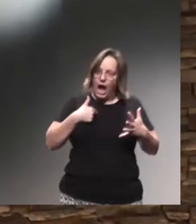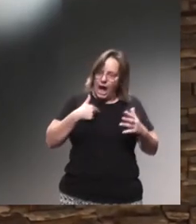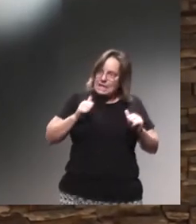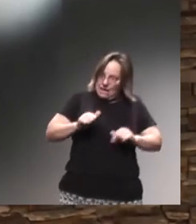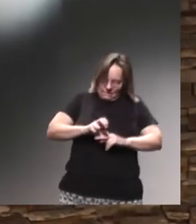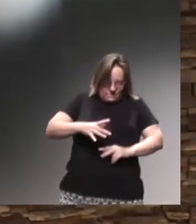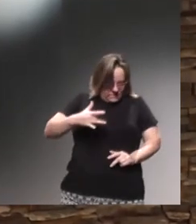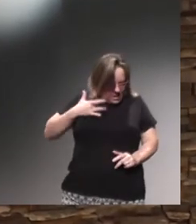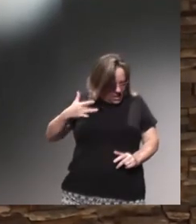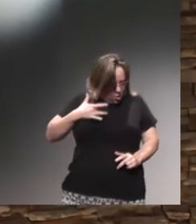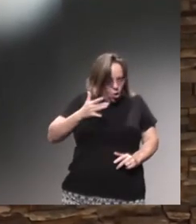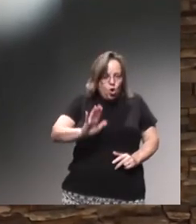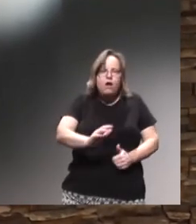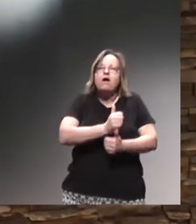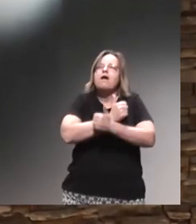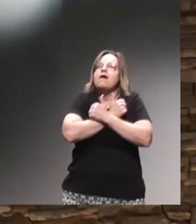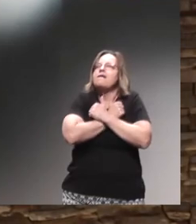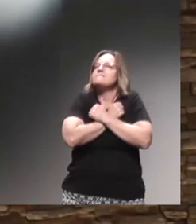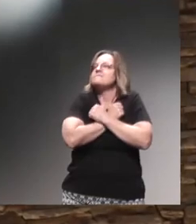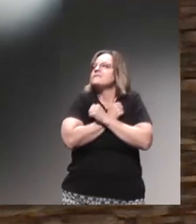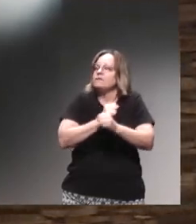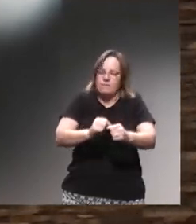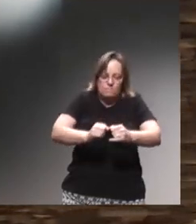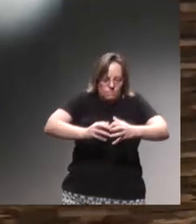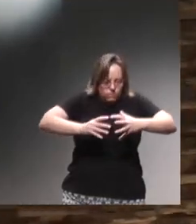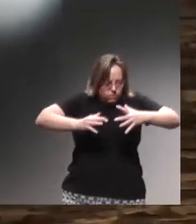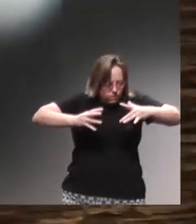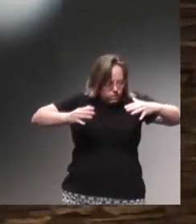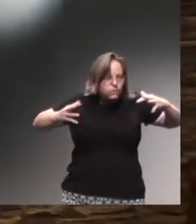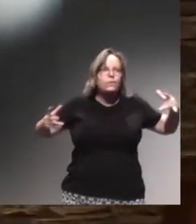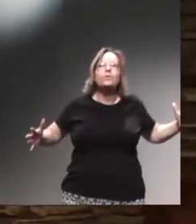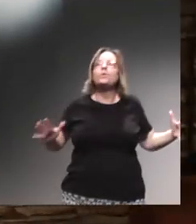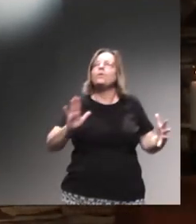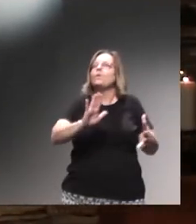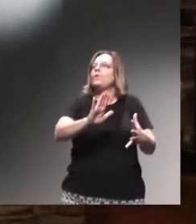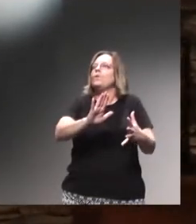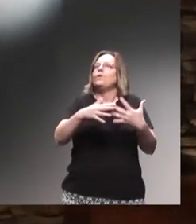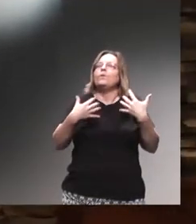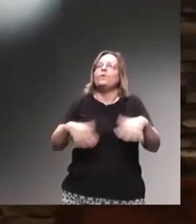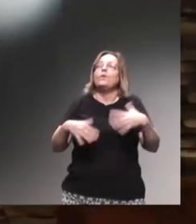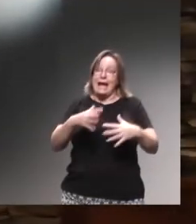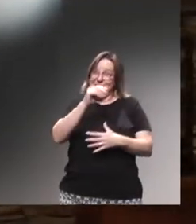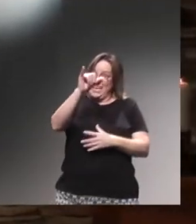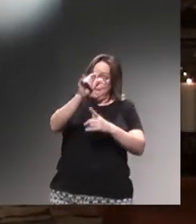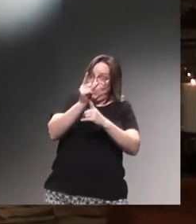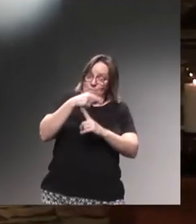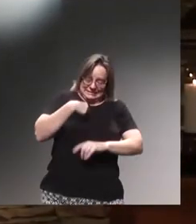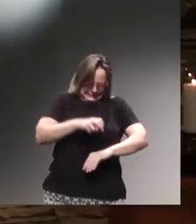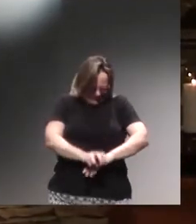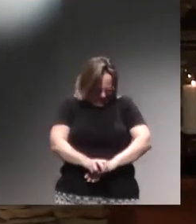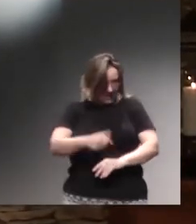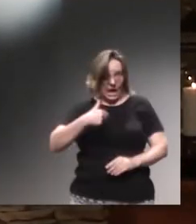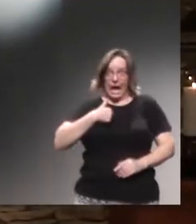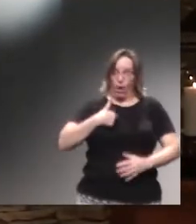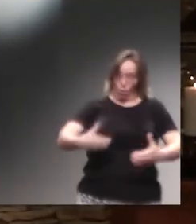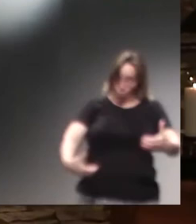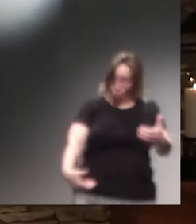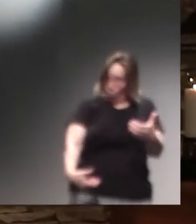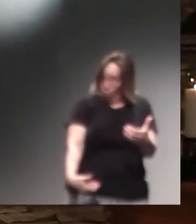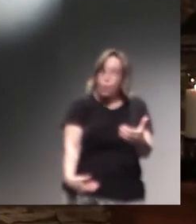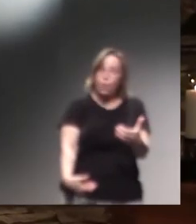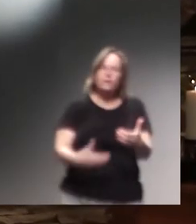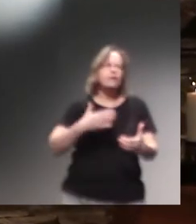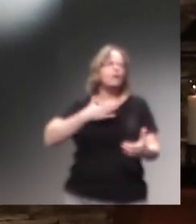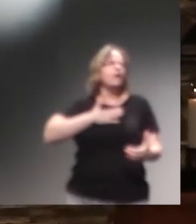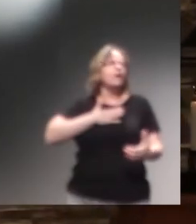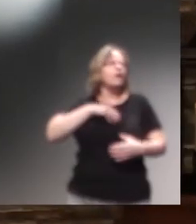it. And let me tell you, the strength that filled me when I was sitting there holding them,